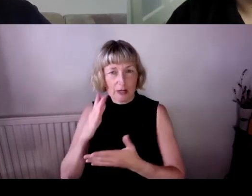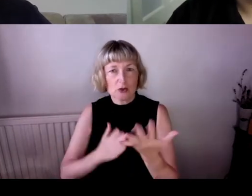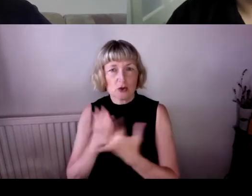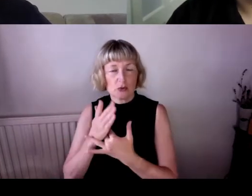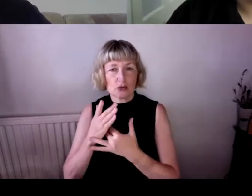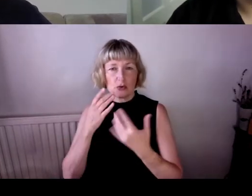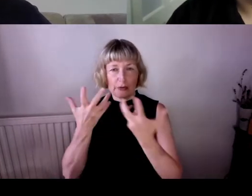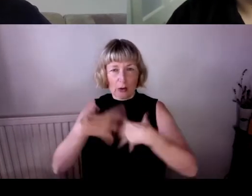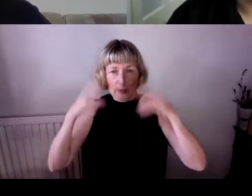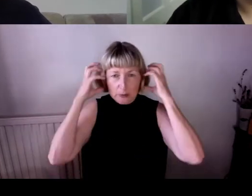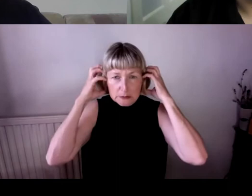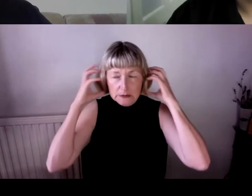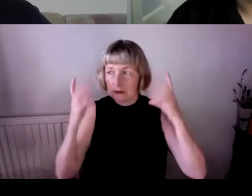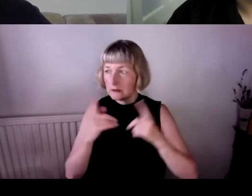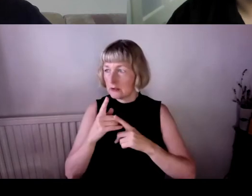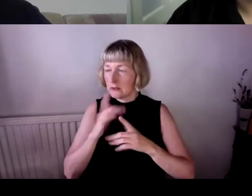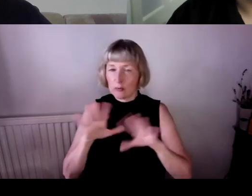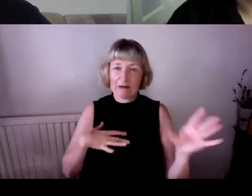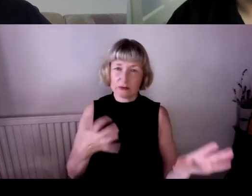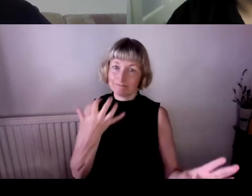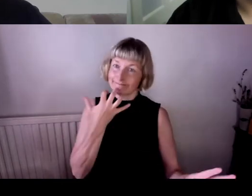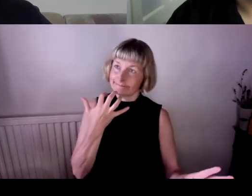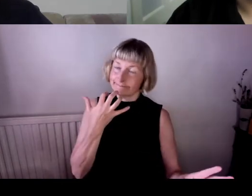through poor tech in order to get there.